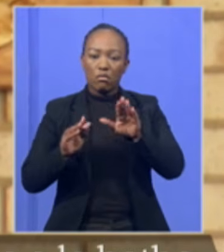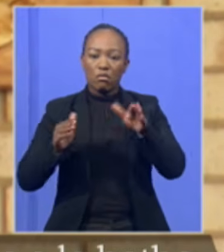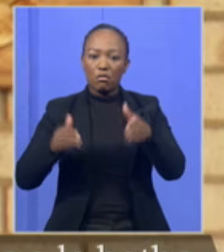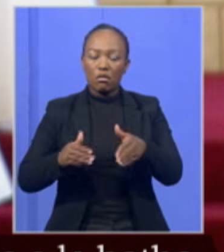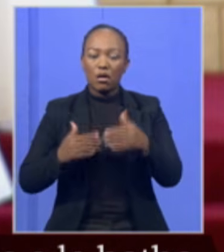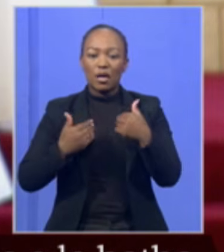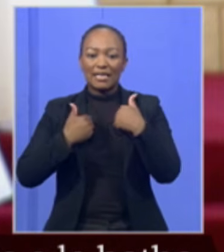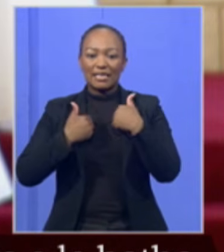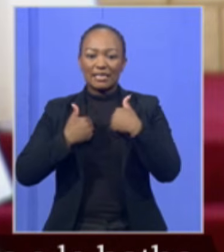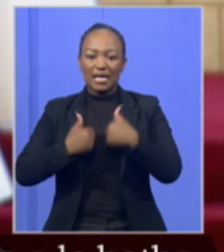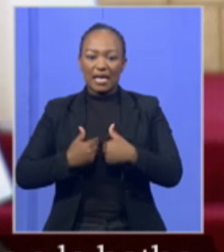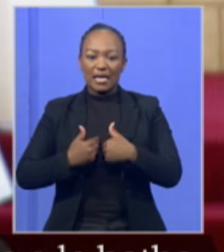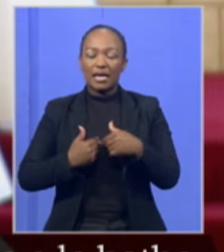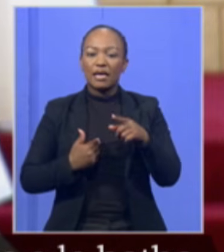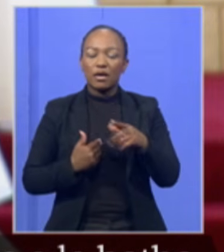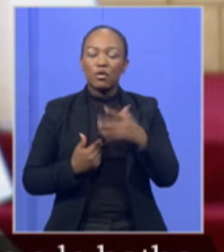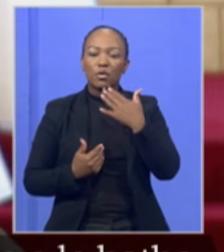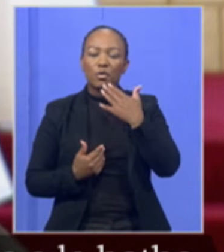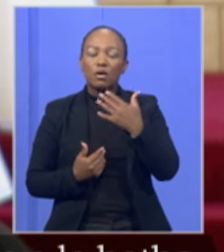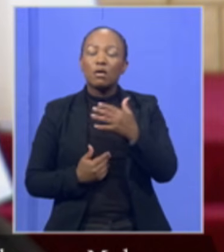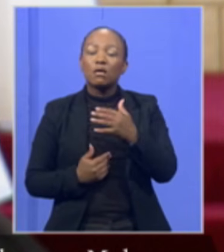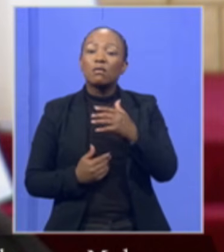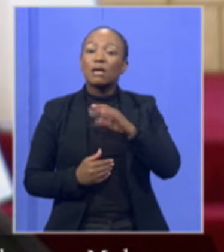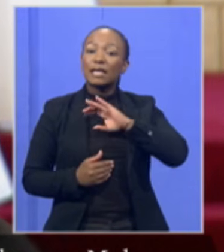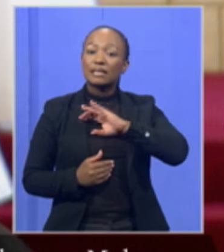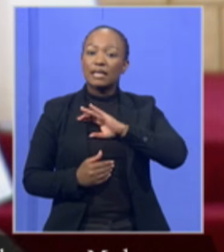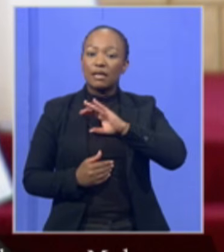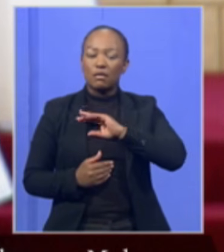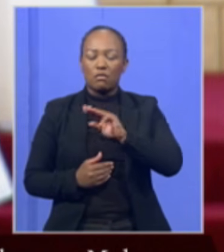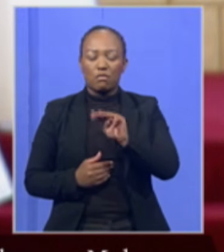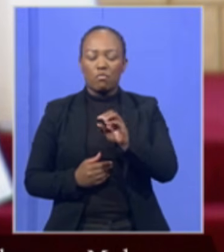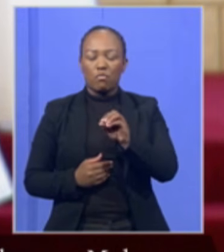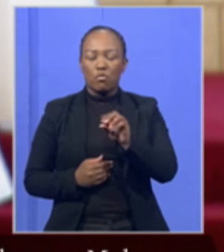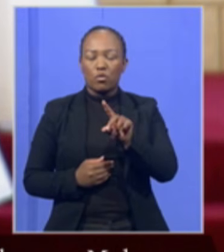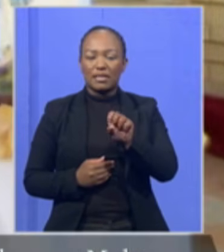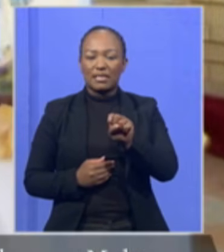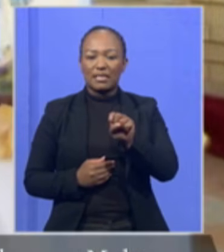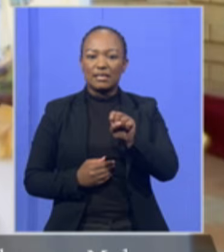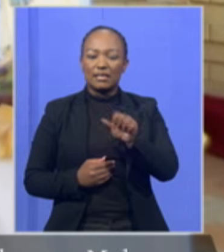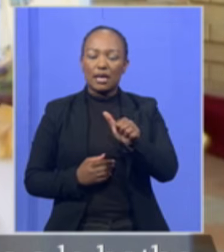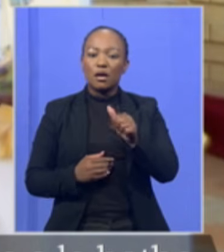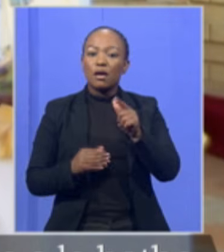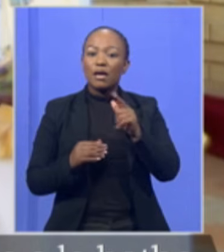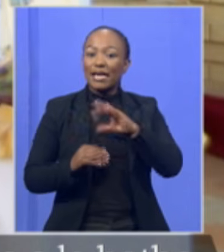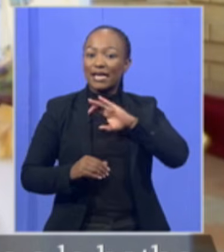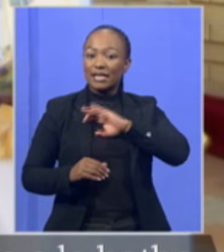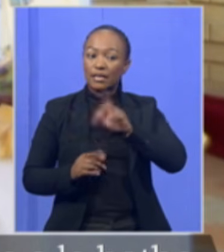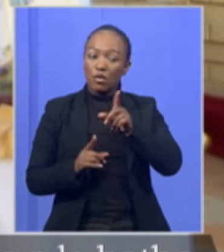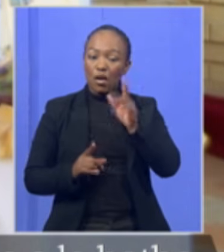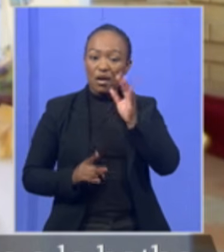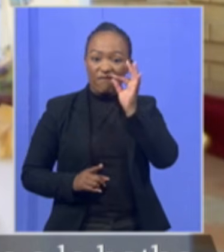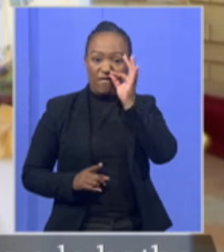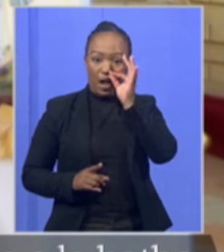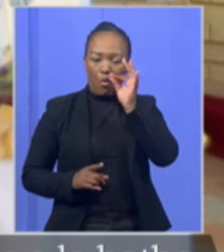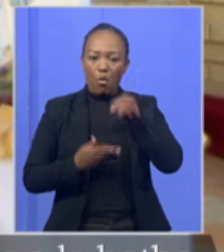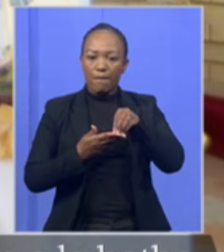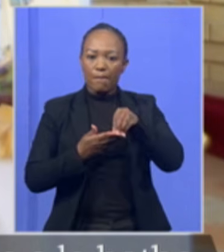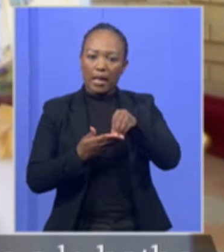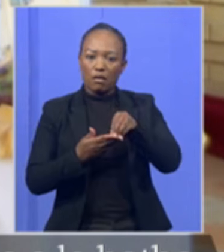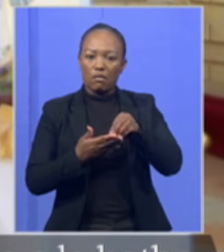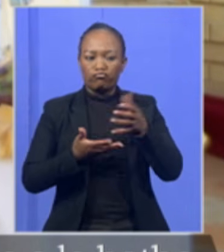setlhabelo sa mmisa mokreste modisa mme bakreste ba tlatla jalo ka malomo e le sešupo sa lerato le bane ba rata morena papa ka